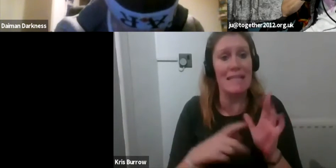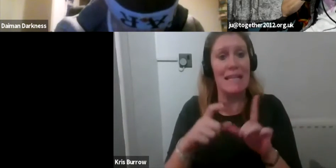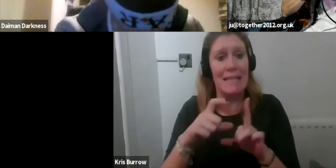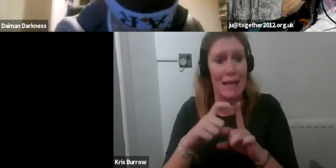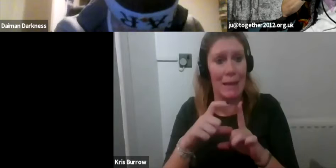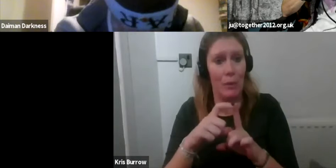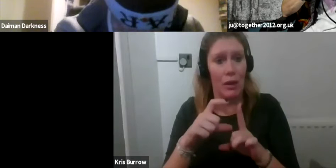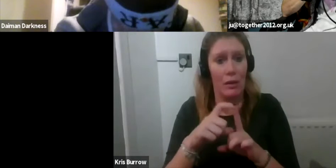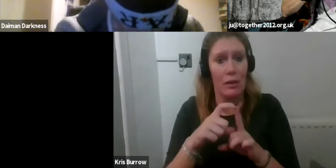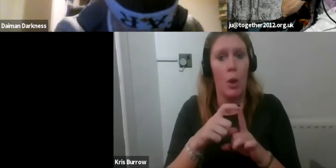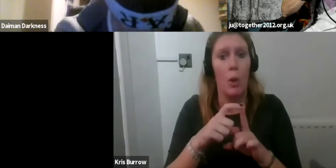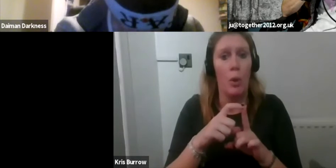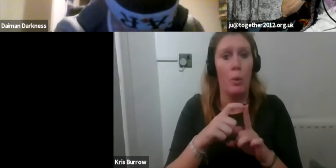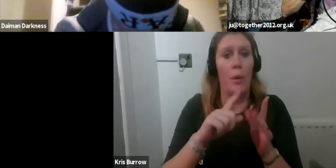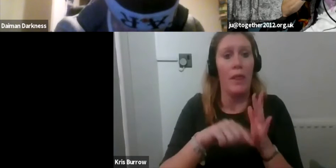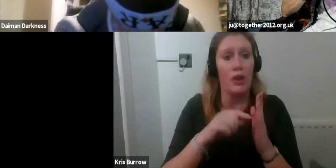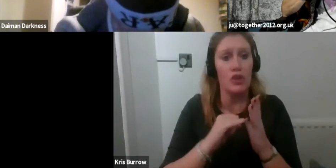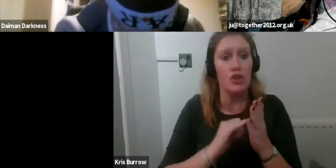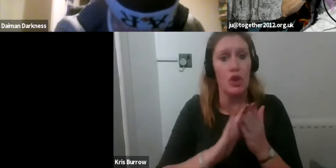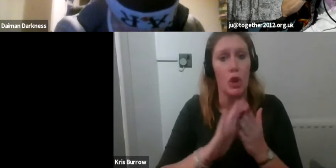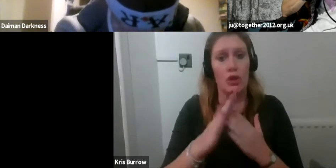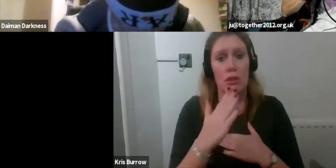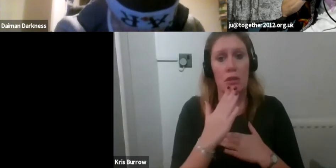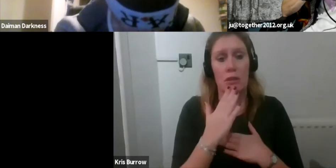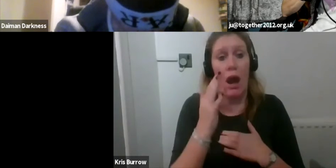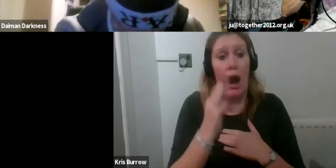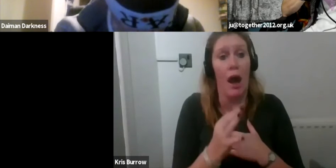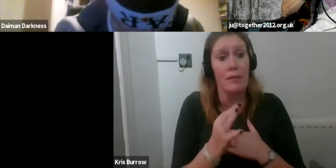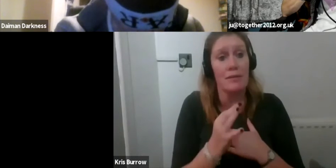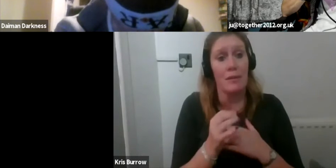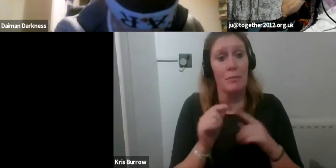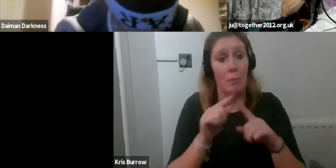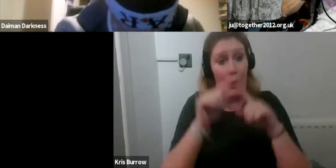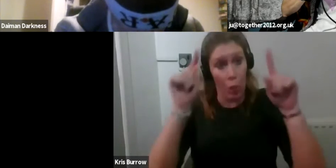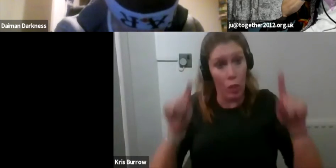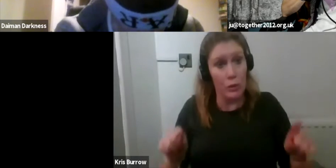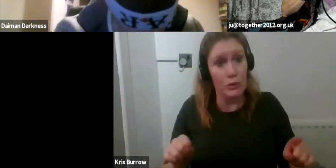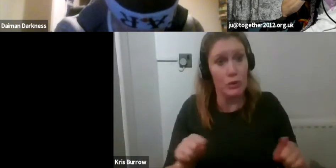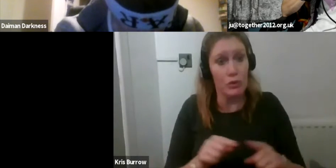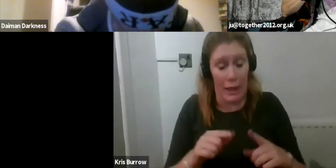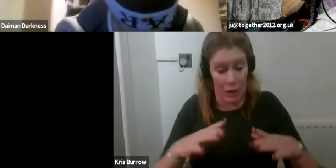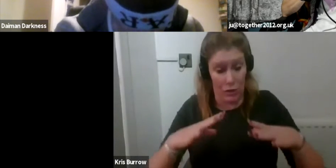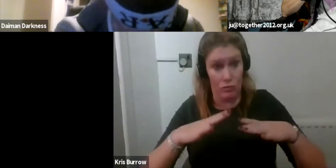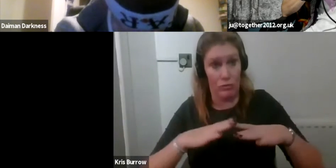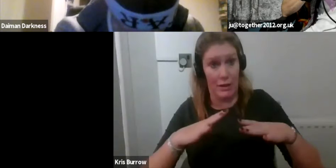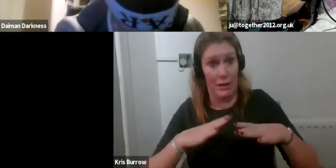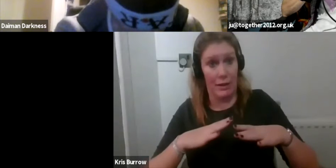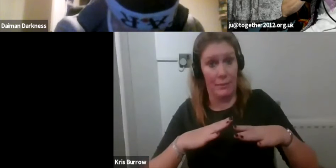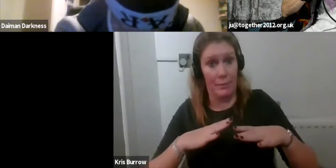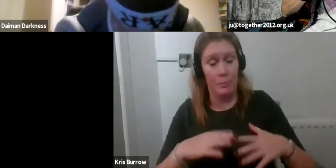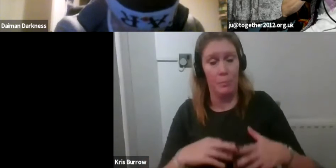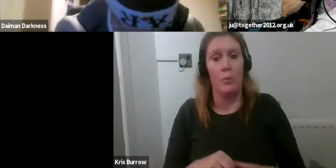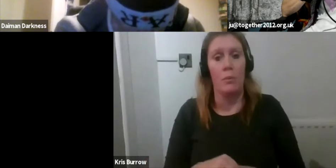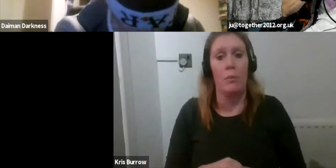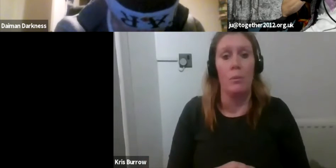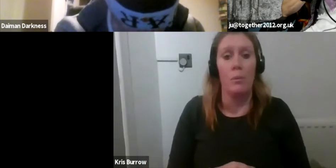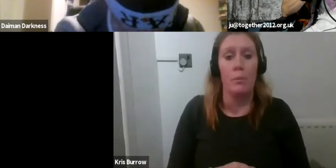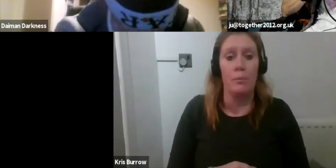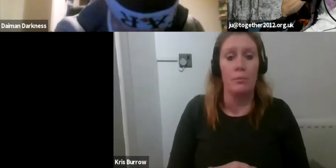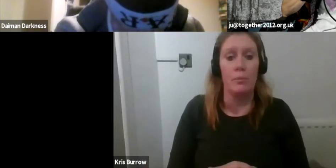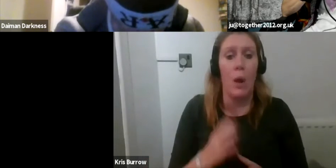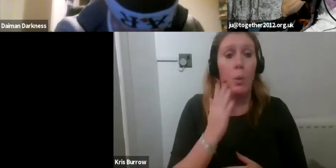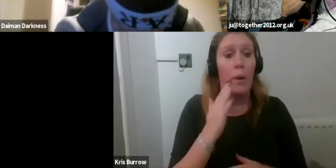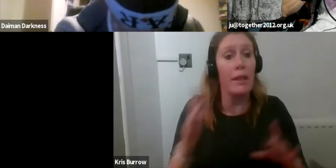our technician, to come into the screen. And while they're joining us, I would just like to say a